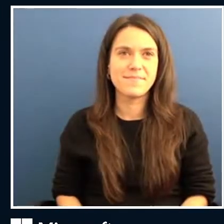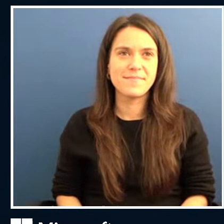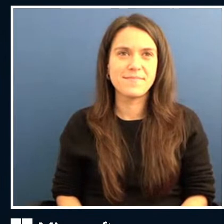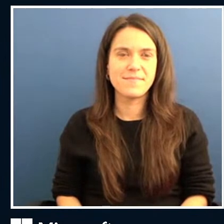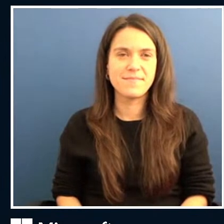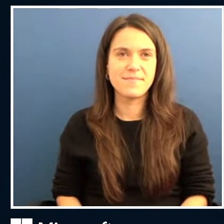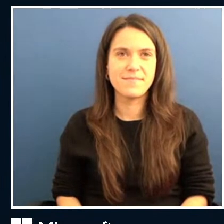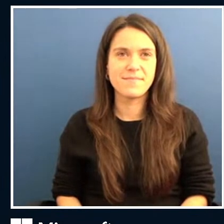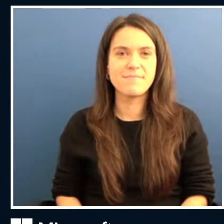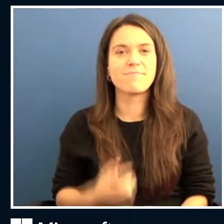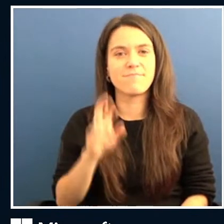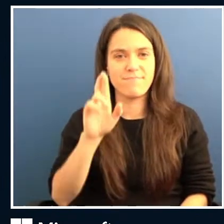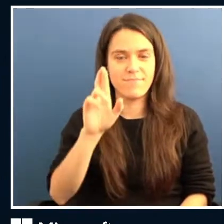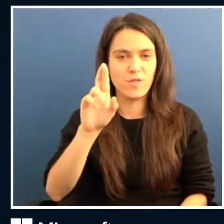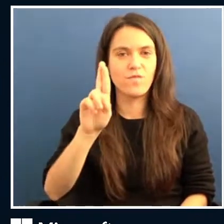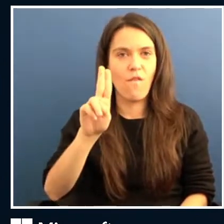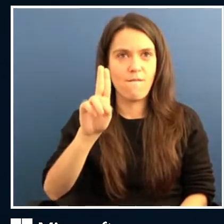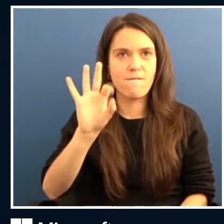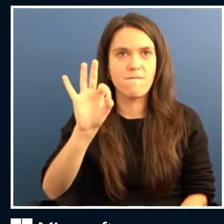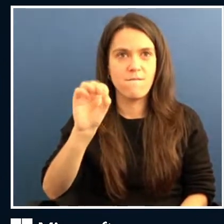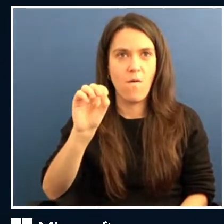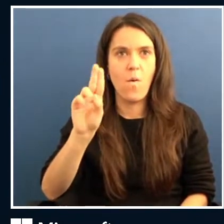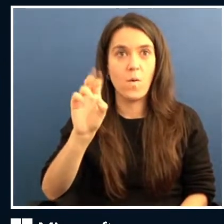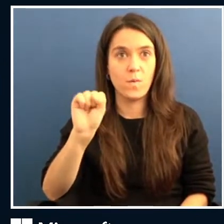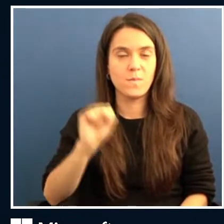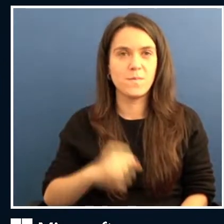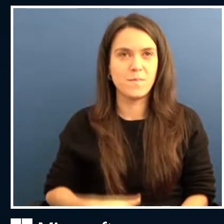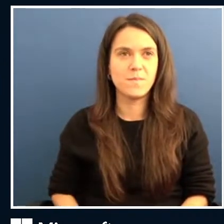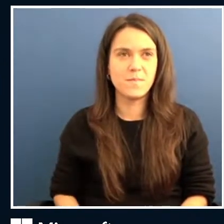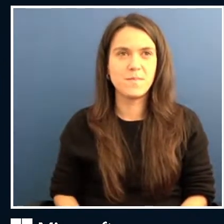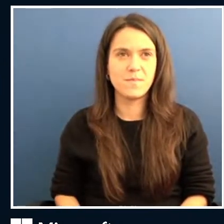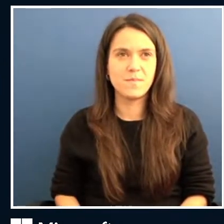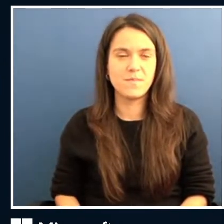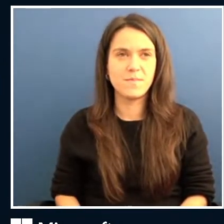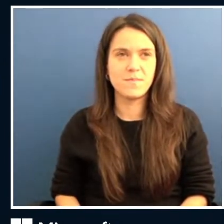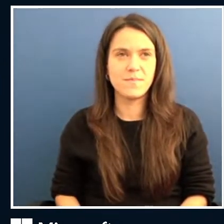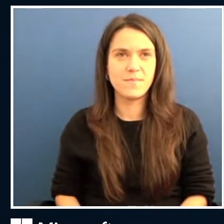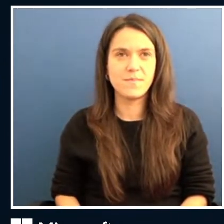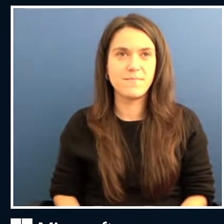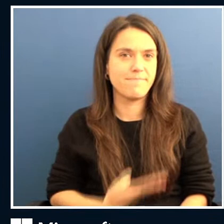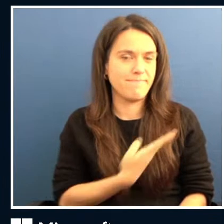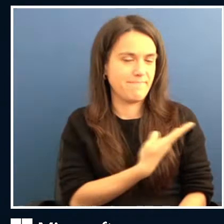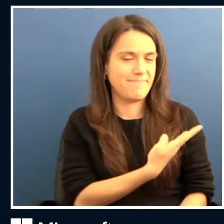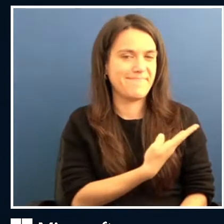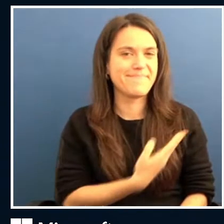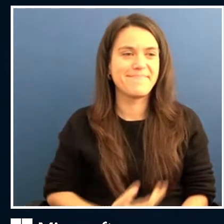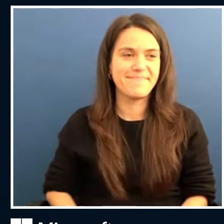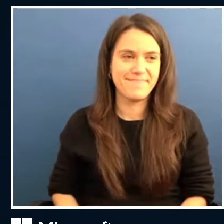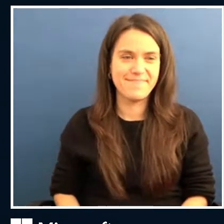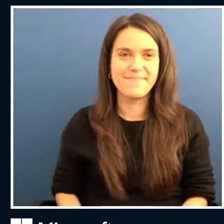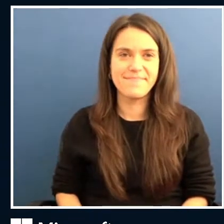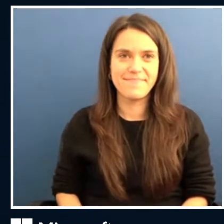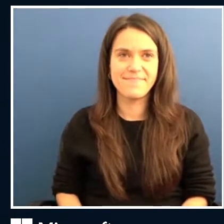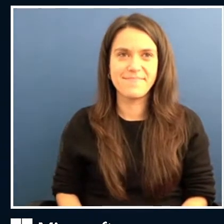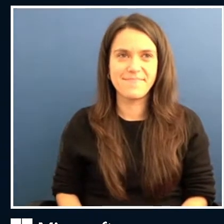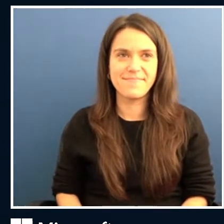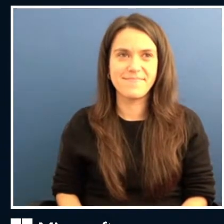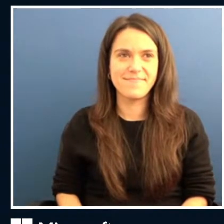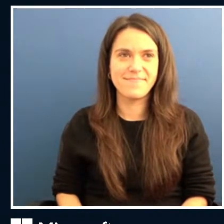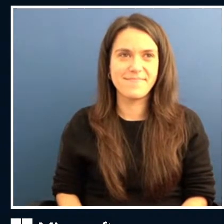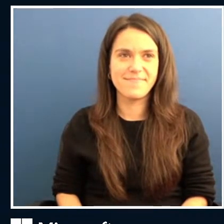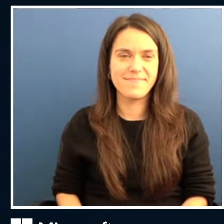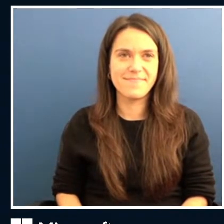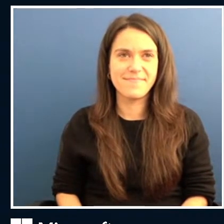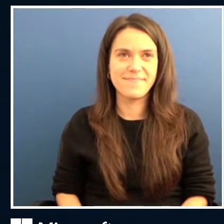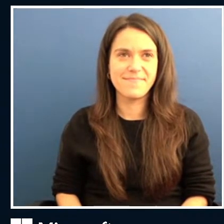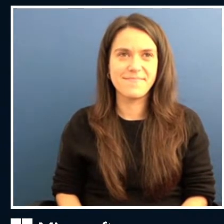Rufus hummingbird. The serverless function is triggered and it returns back, this is a Rufus hummingbird. And so now let's try